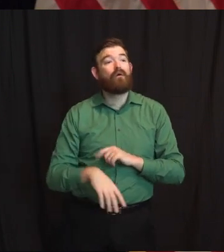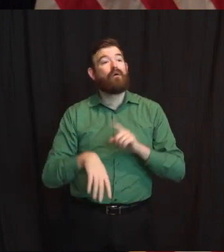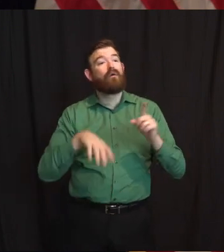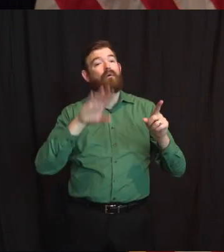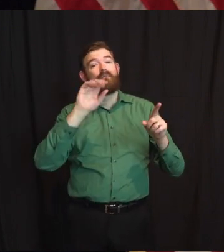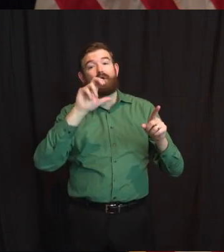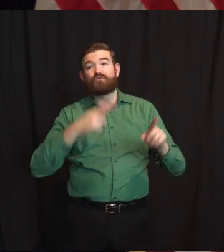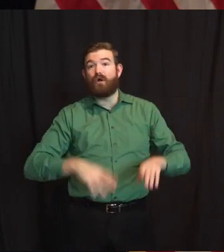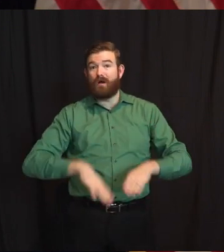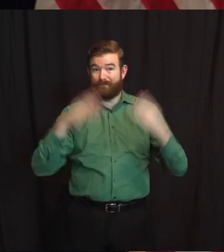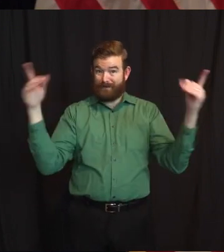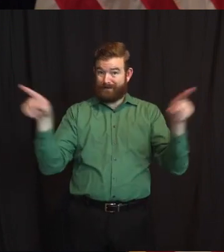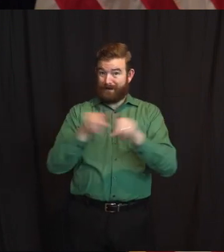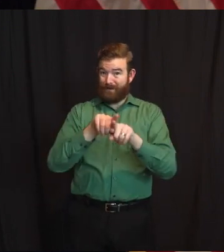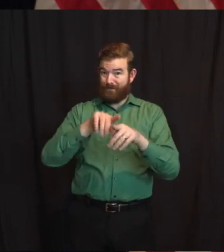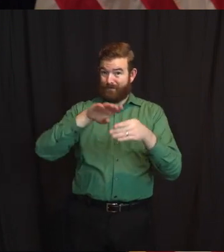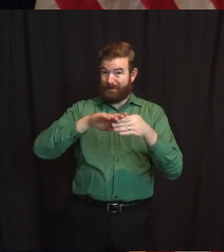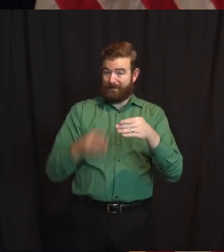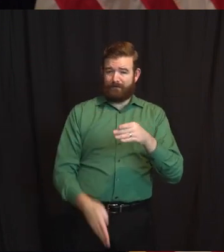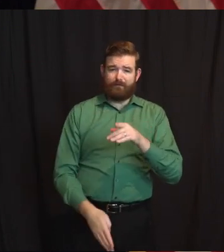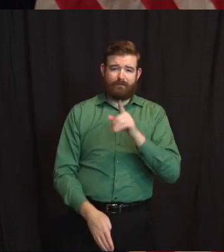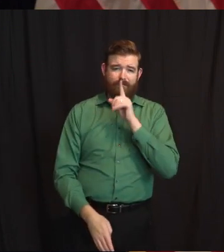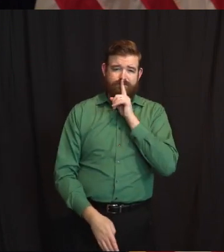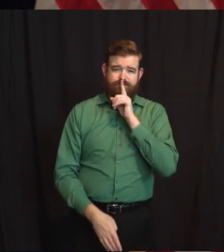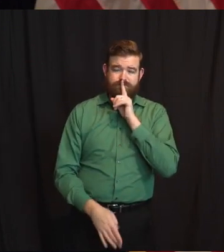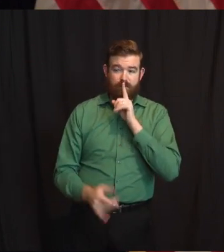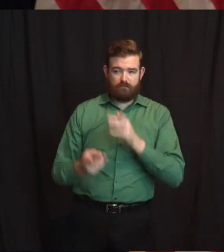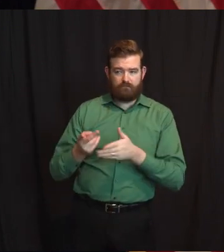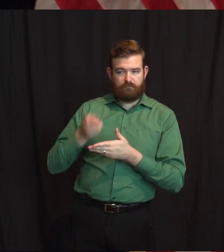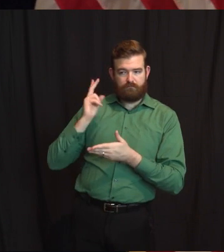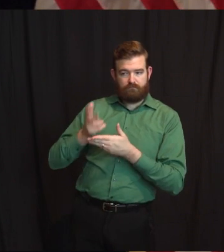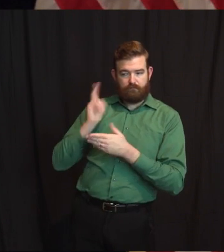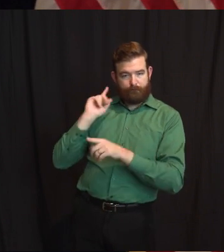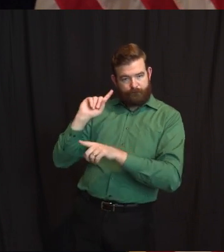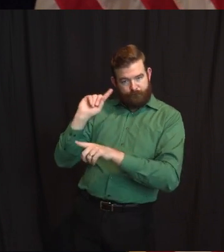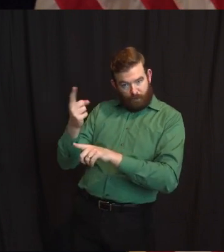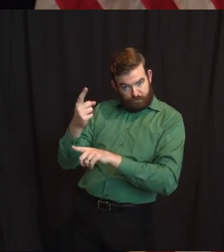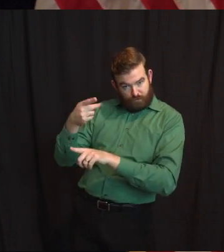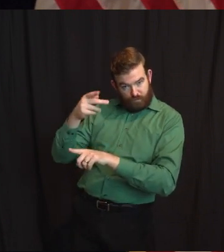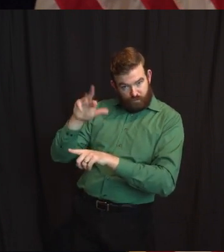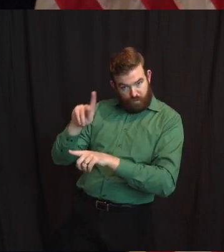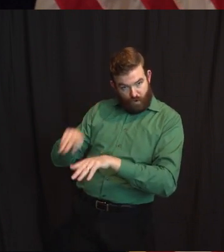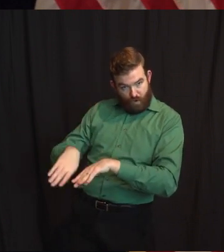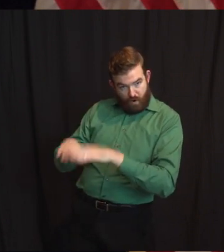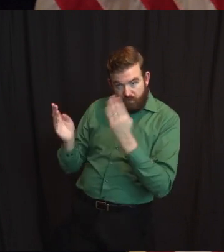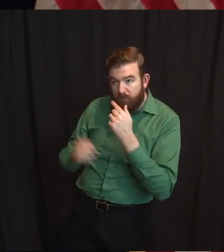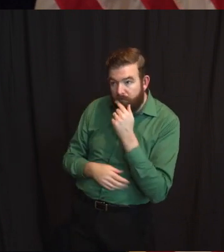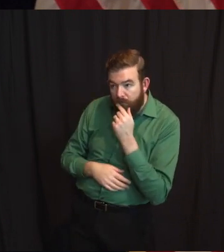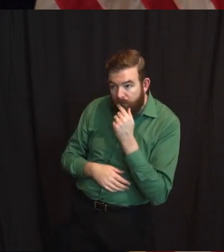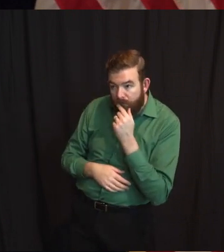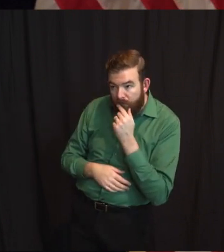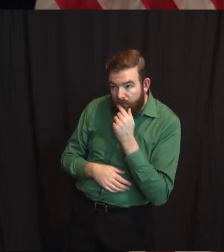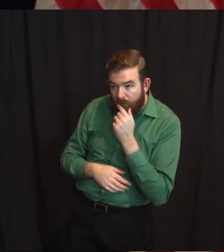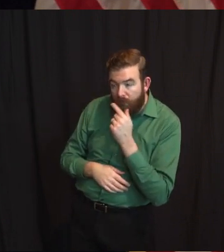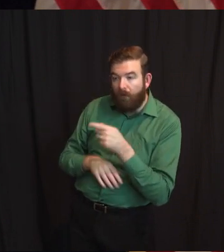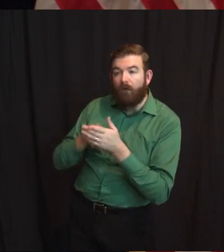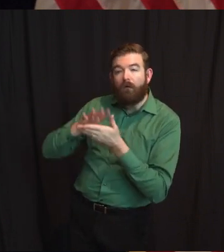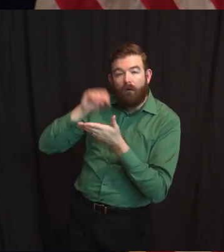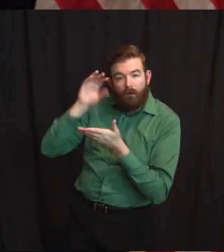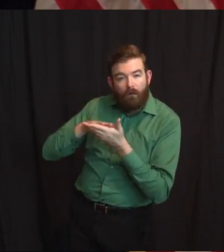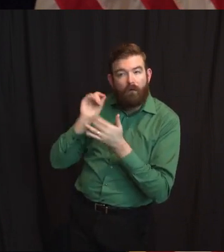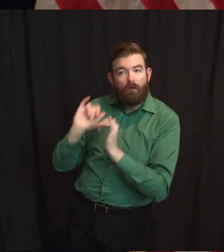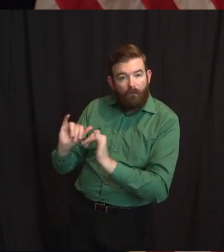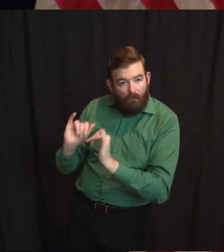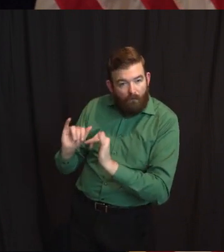the impact of our steps, be able to get our enforcement right, tweak it where we have to. So we learn one lesson that, you know what,